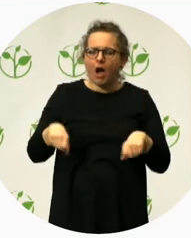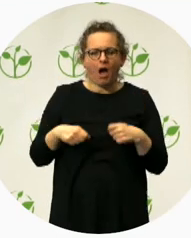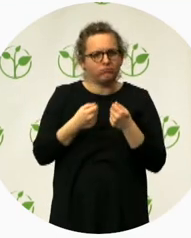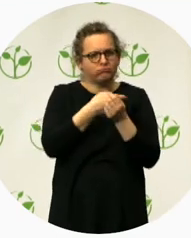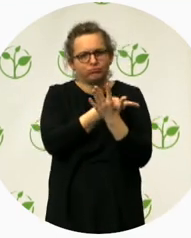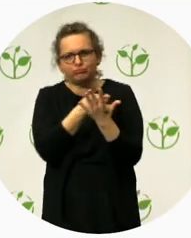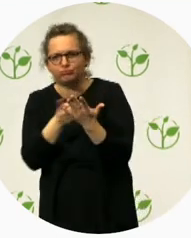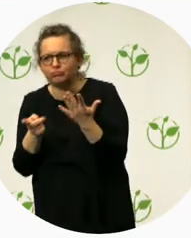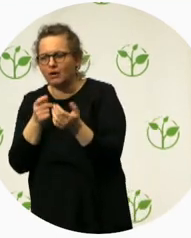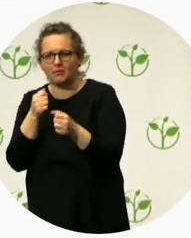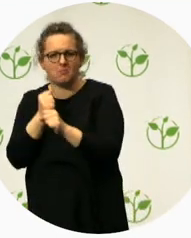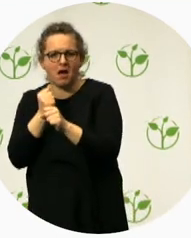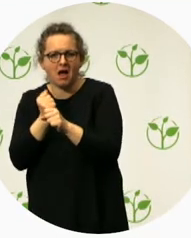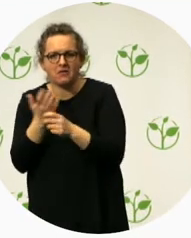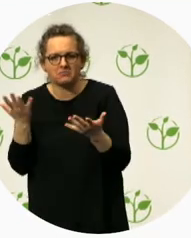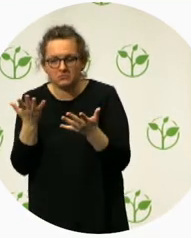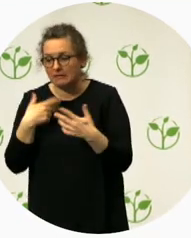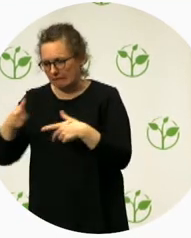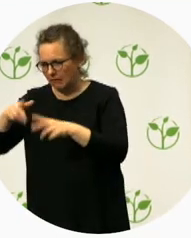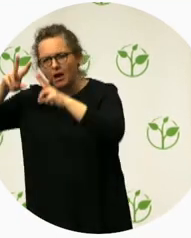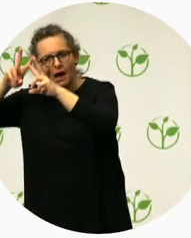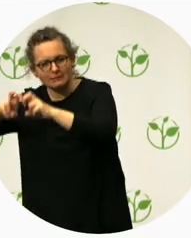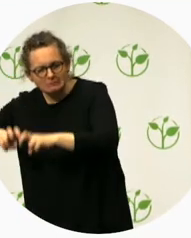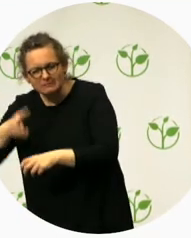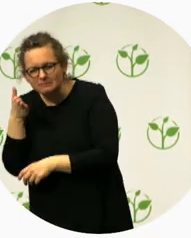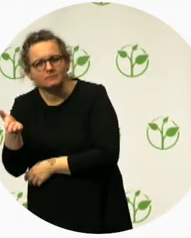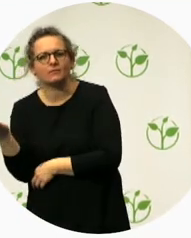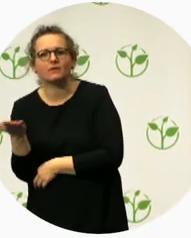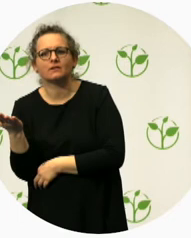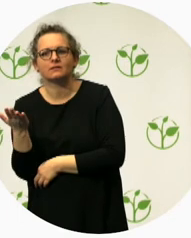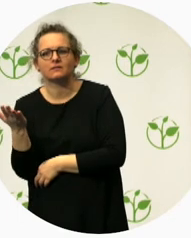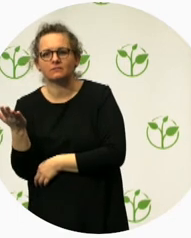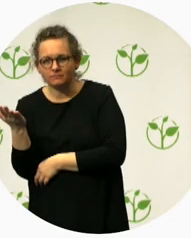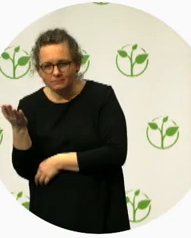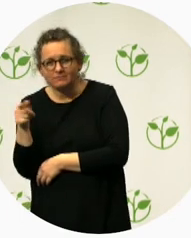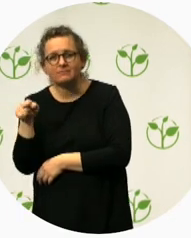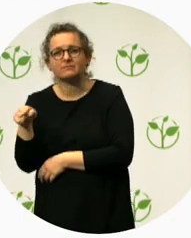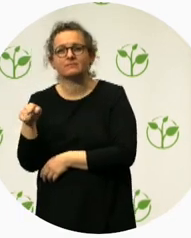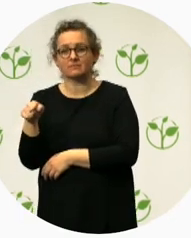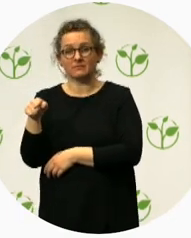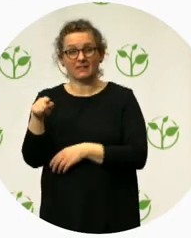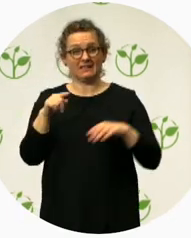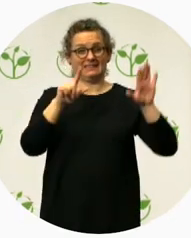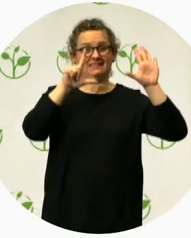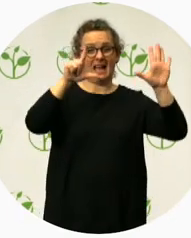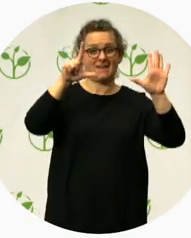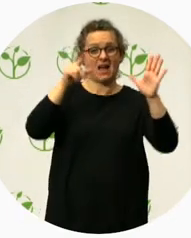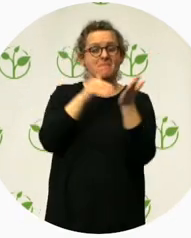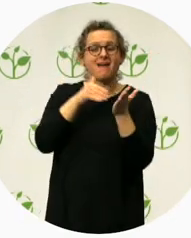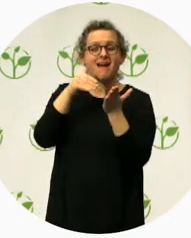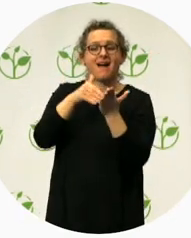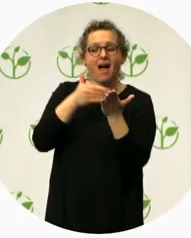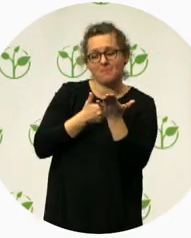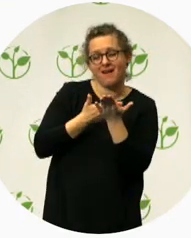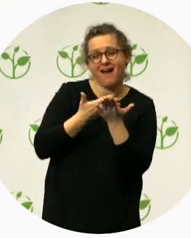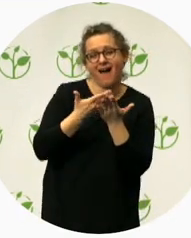The research around it right now is around $7 billion a year is being put into drone technology. It's being used in